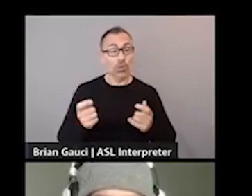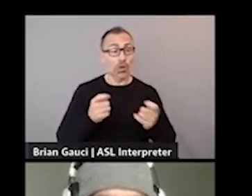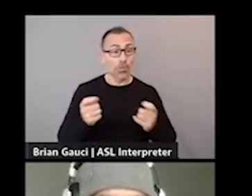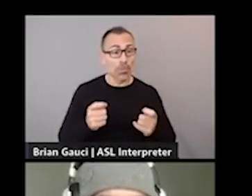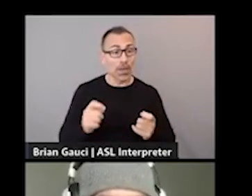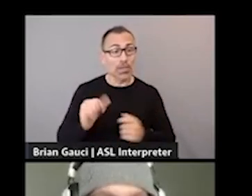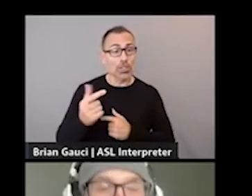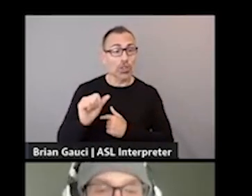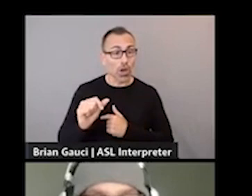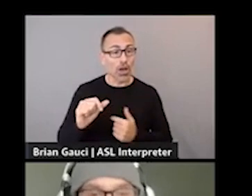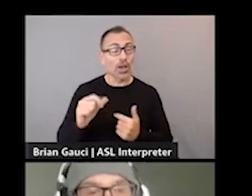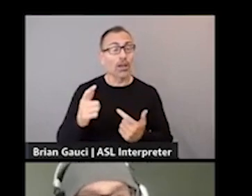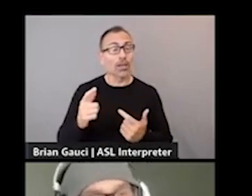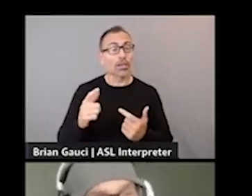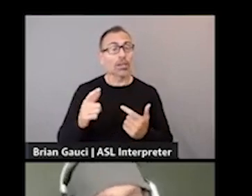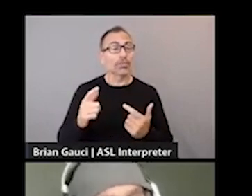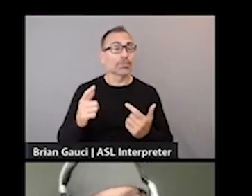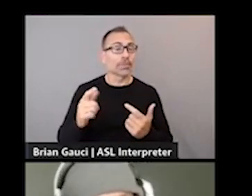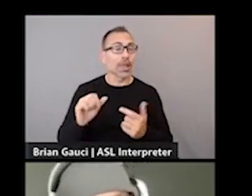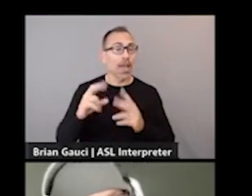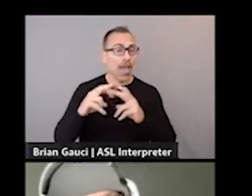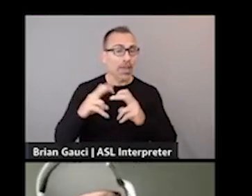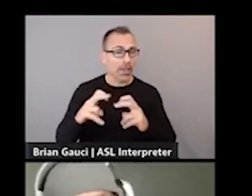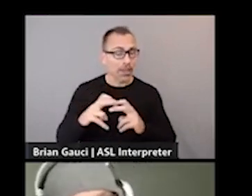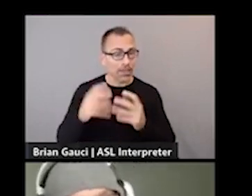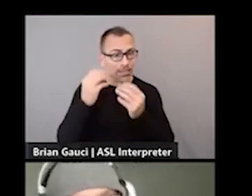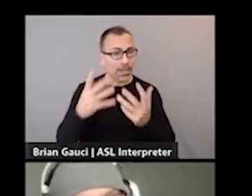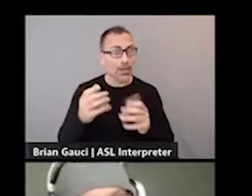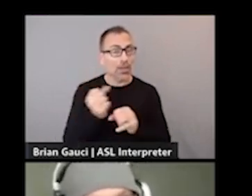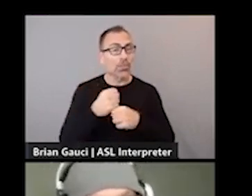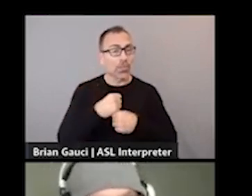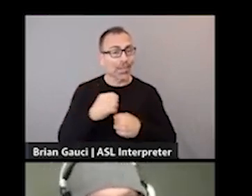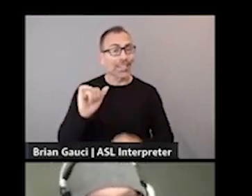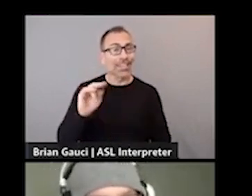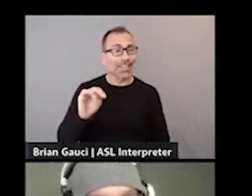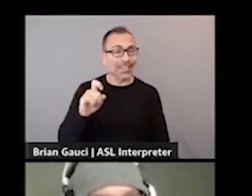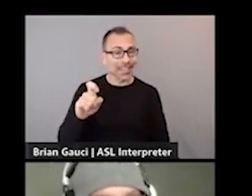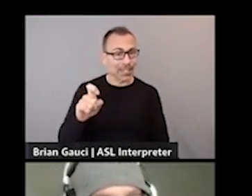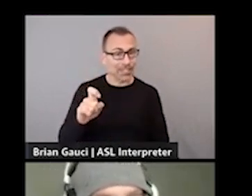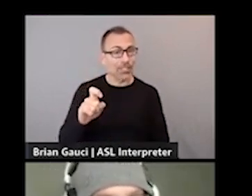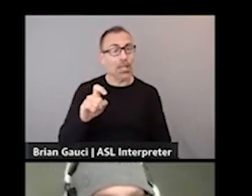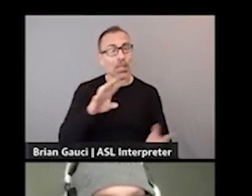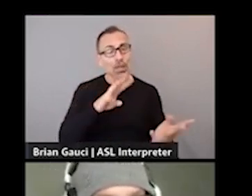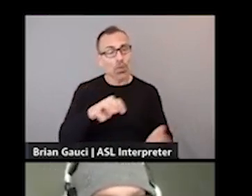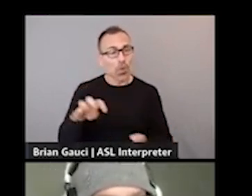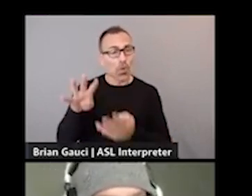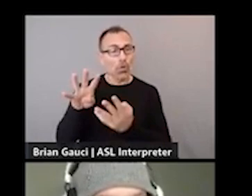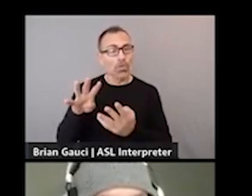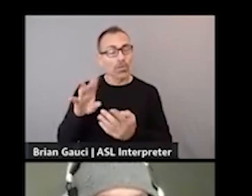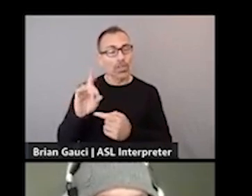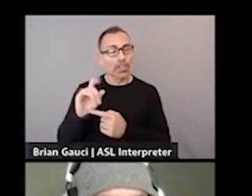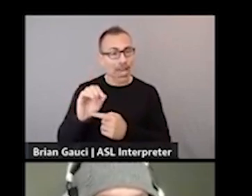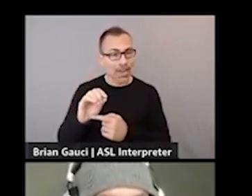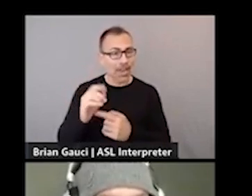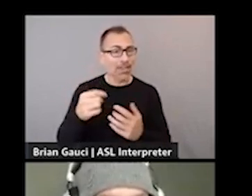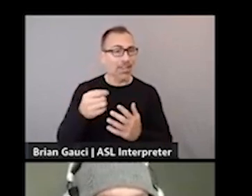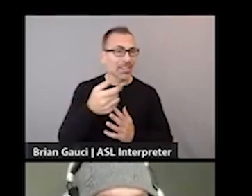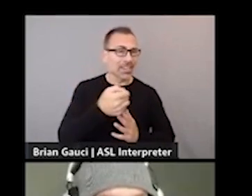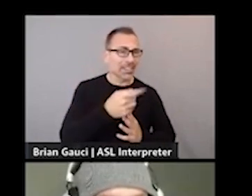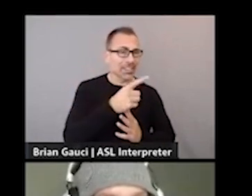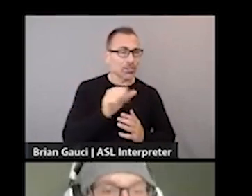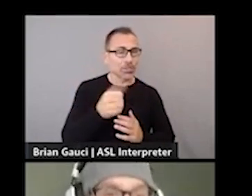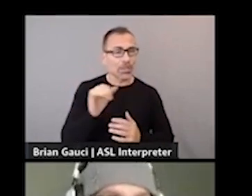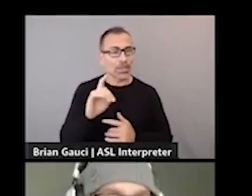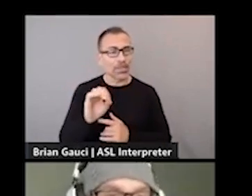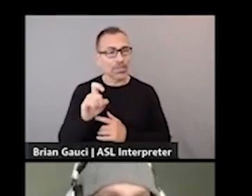daily indexes, right? And then they roll over the data and they go back in time and delete those indexes, right?